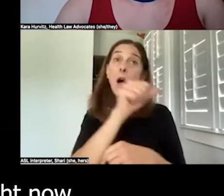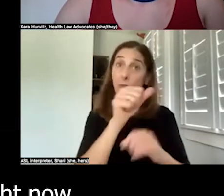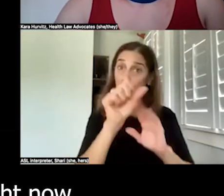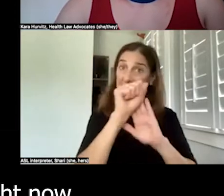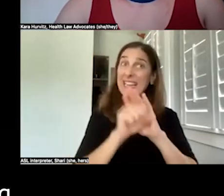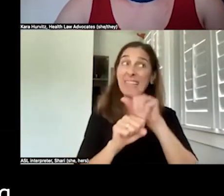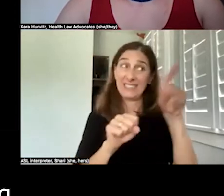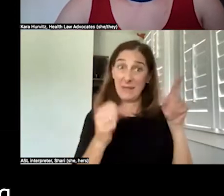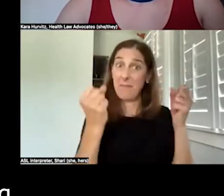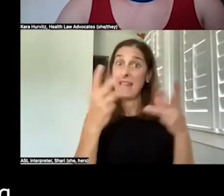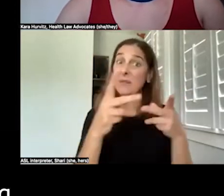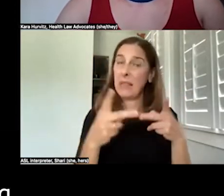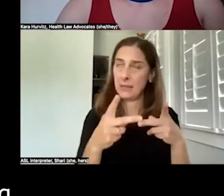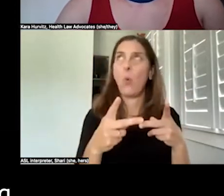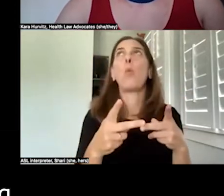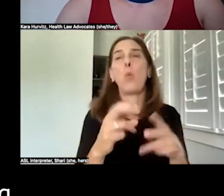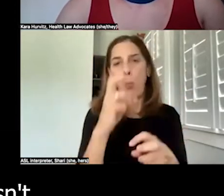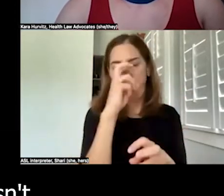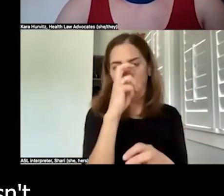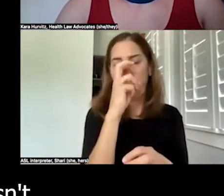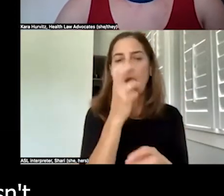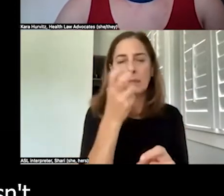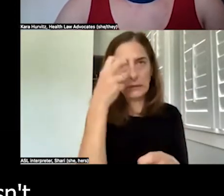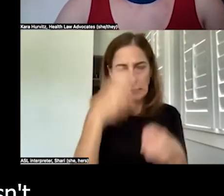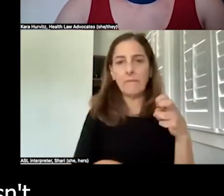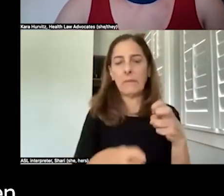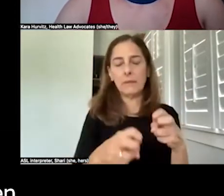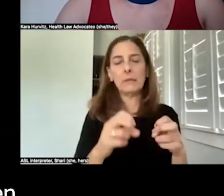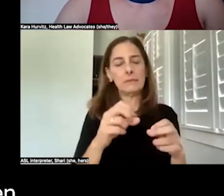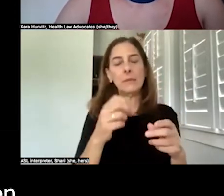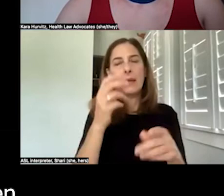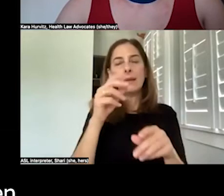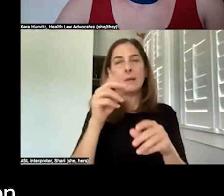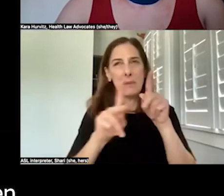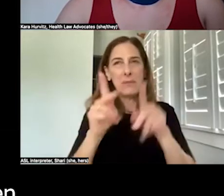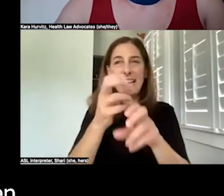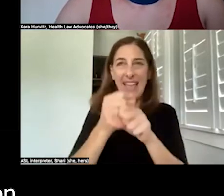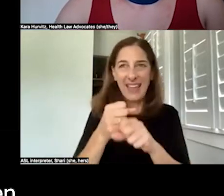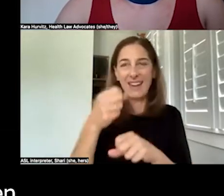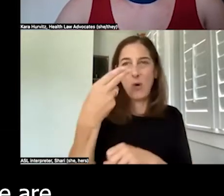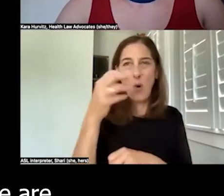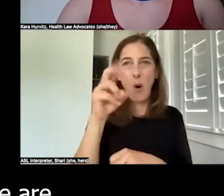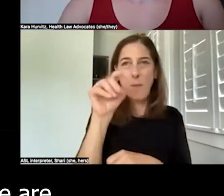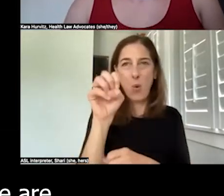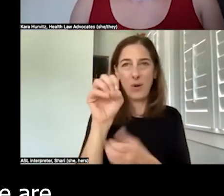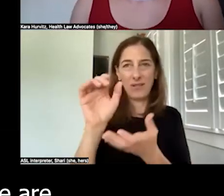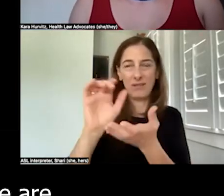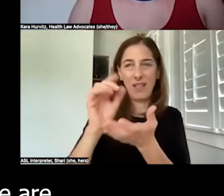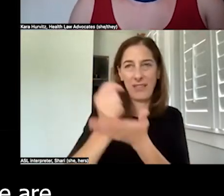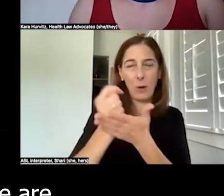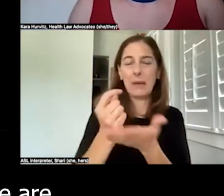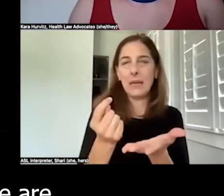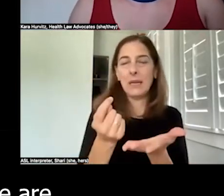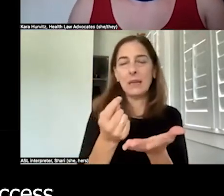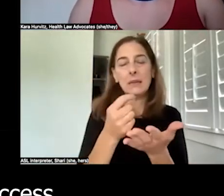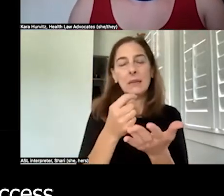now. I consider it encouraging that my organization doesn't see those cases very often. It suggests to us that